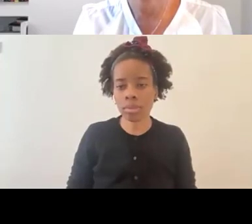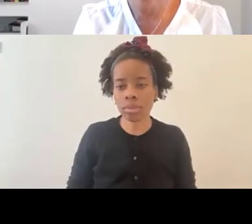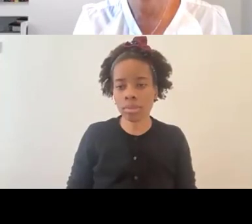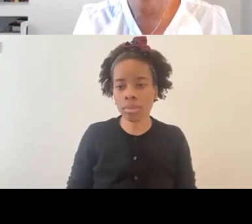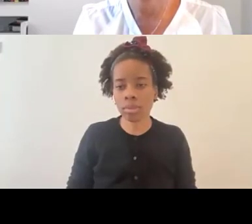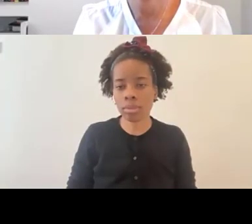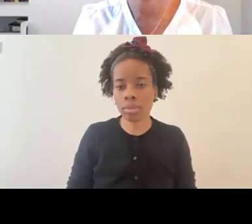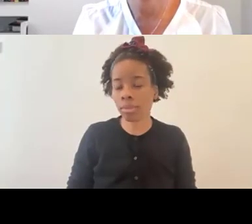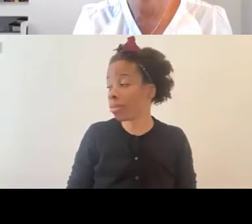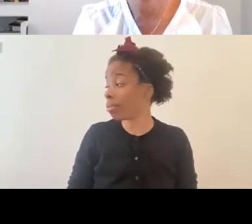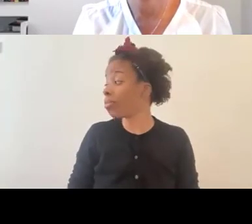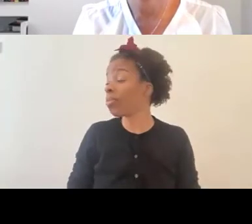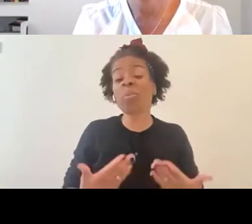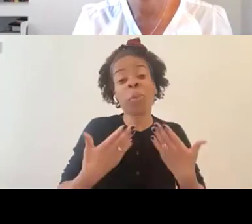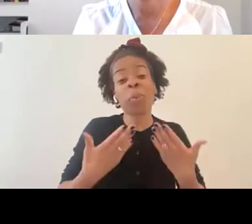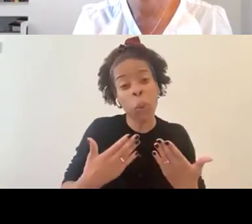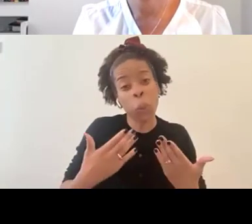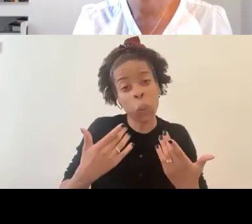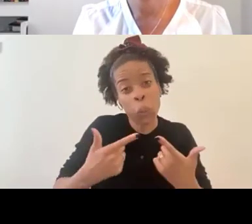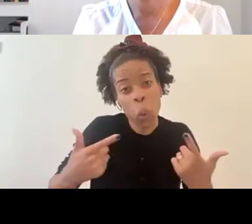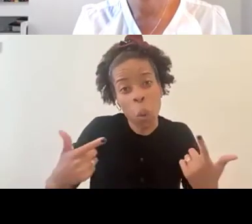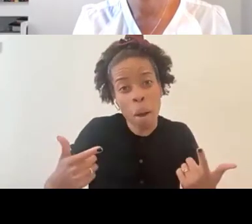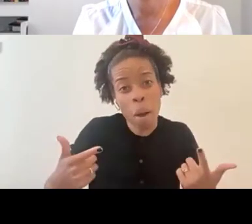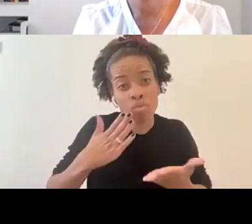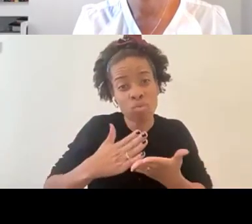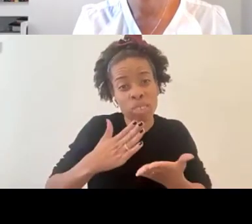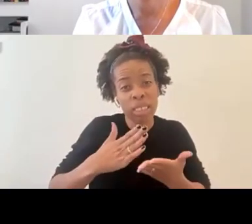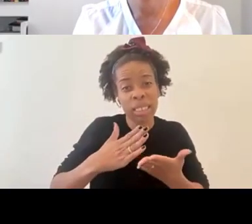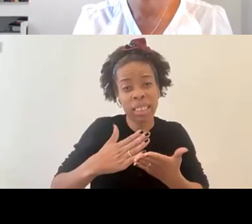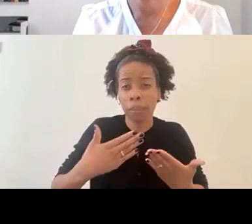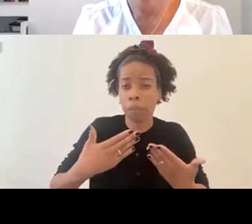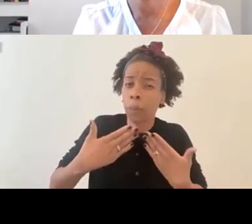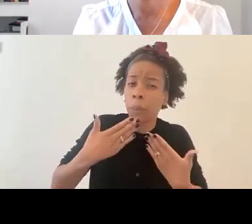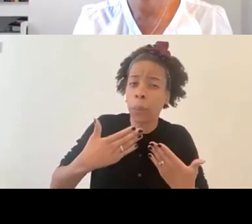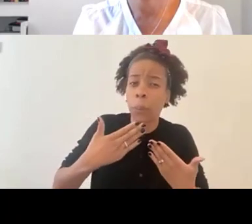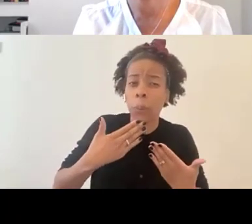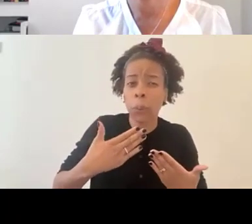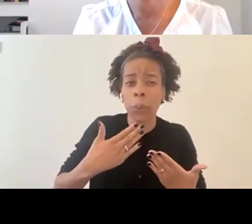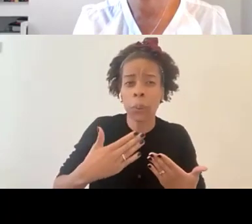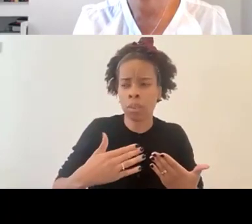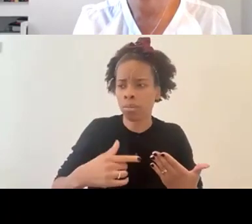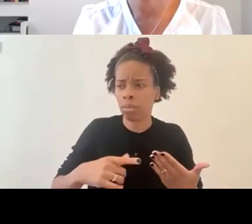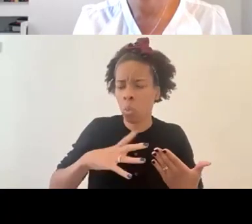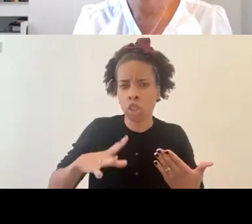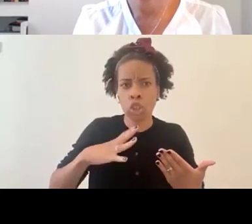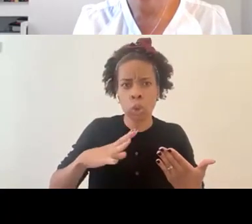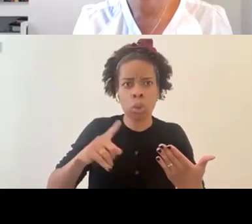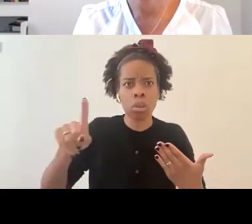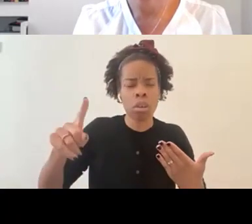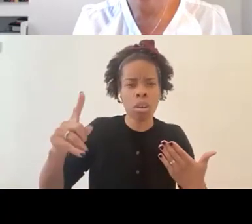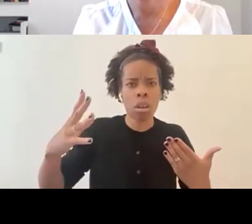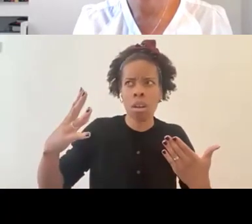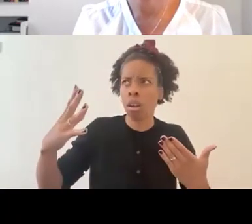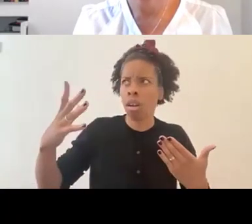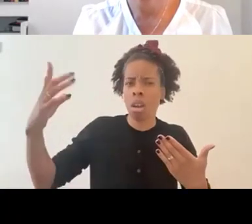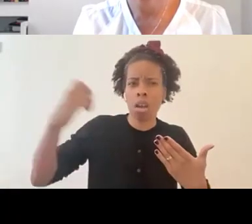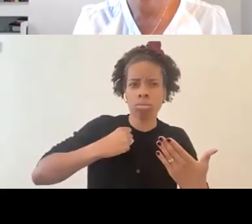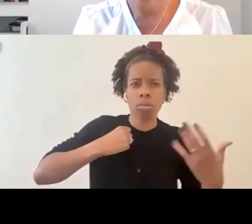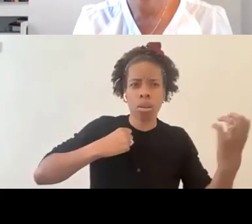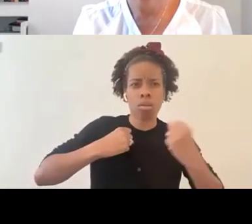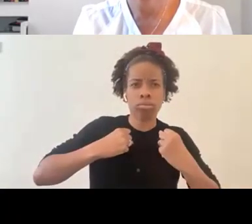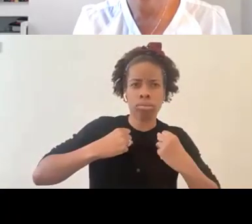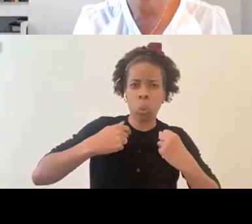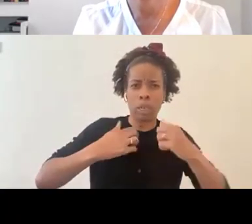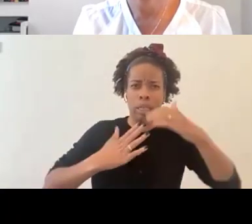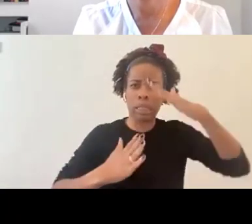sort of sending us off to go out there and undo those power structures that keep us down and that keep us from fulfilling our